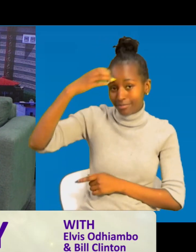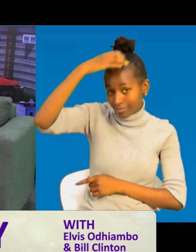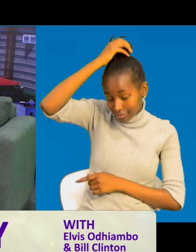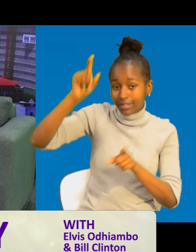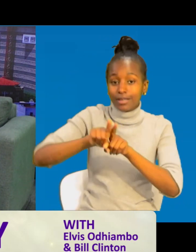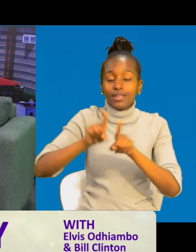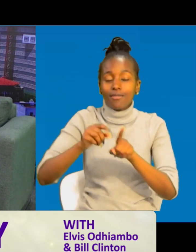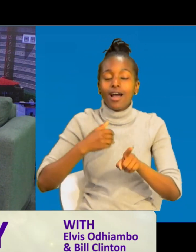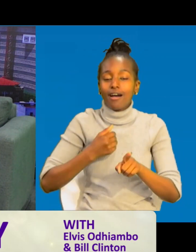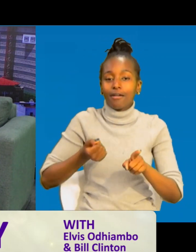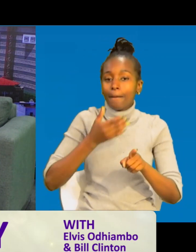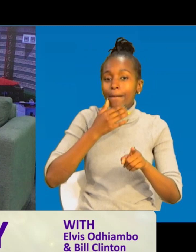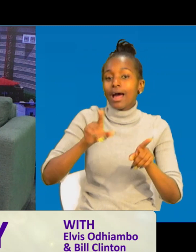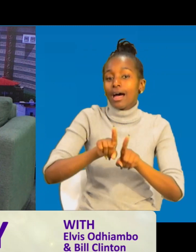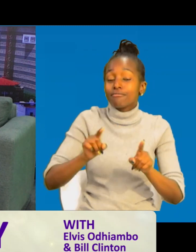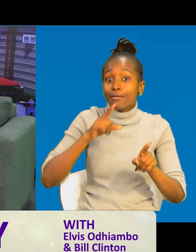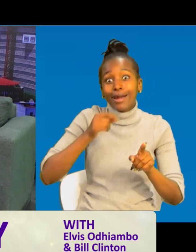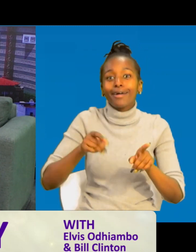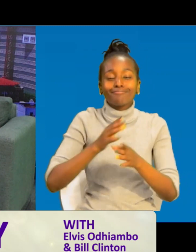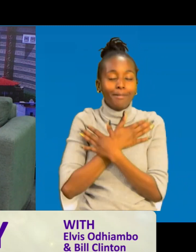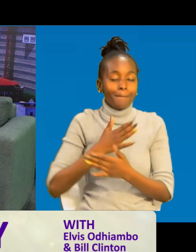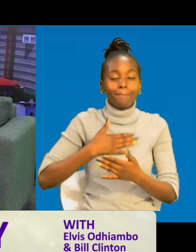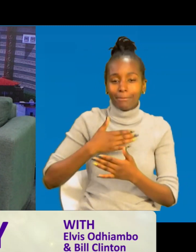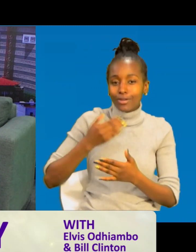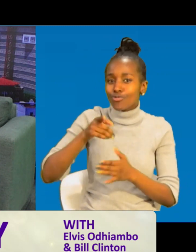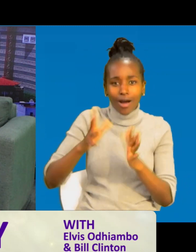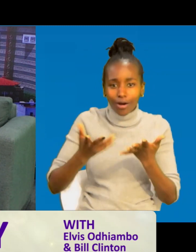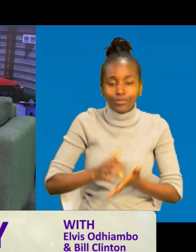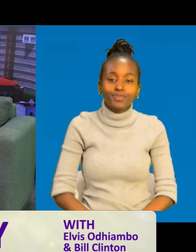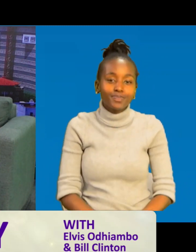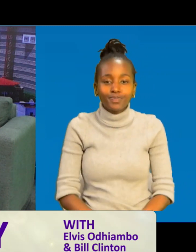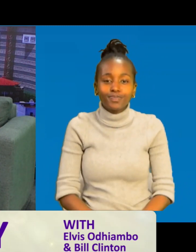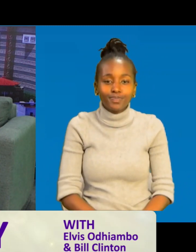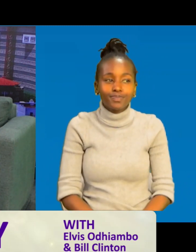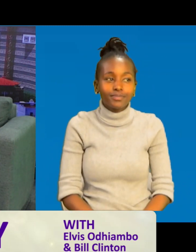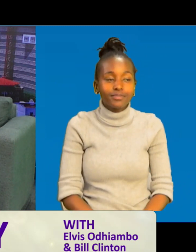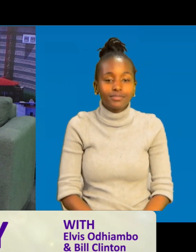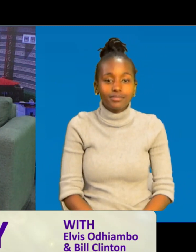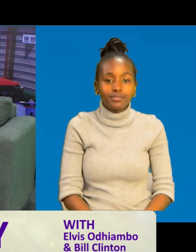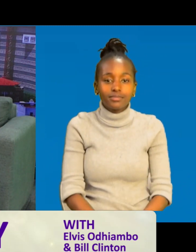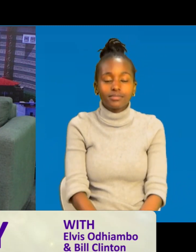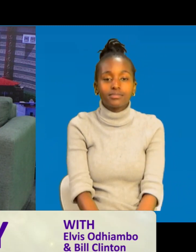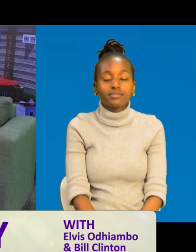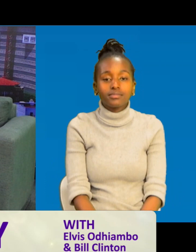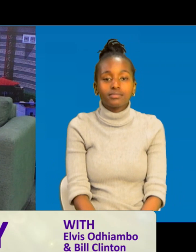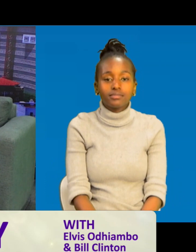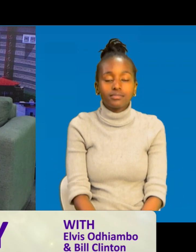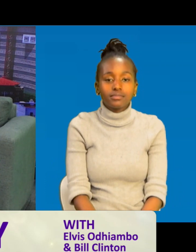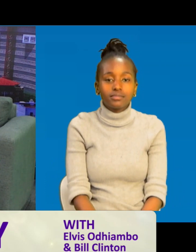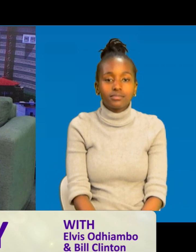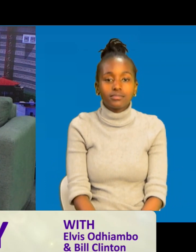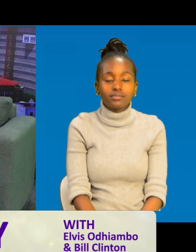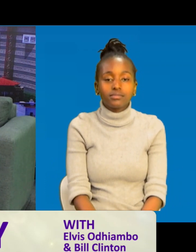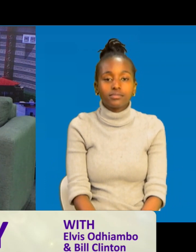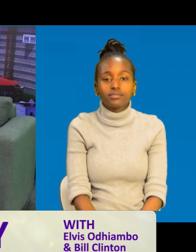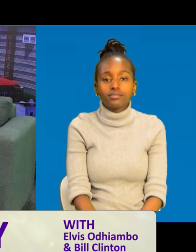is my brother Elvis Odhiambo. Karibu ndugu. How are you, sir? Thank you very much. Always good, and I